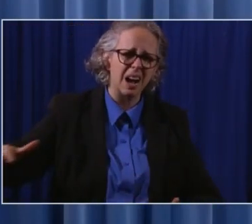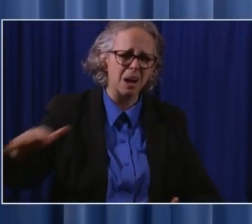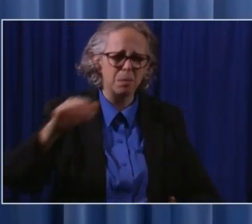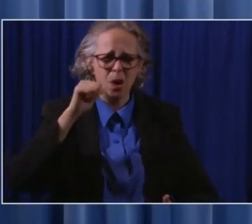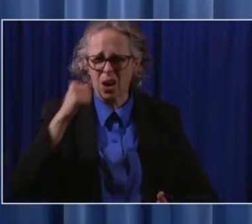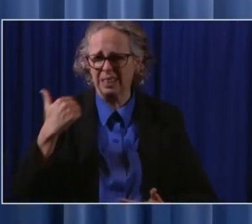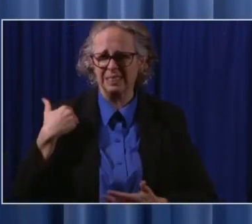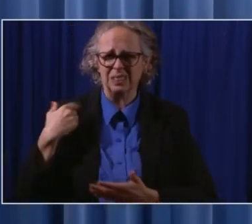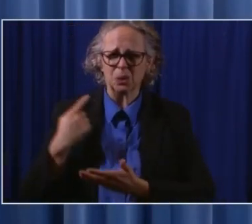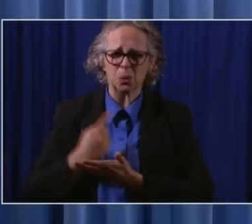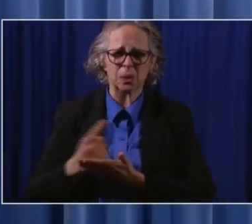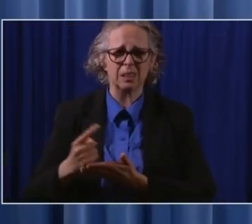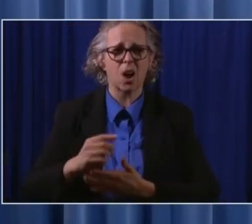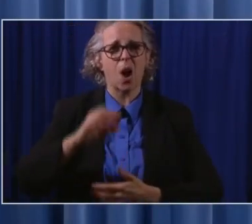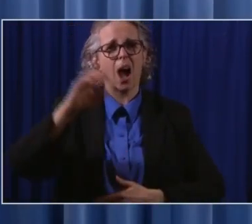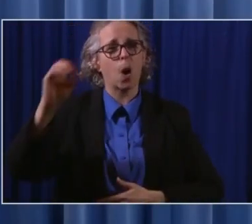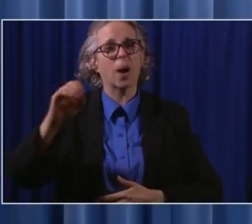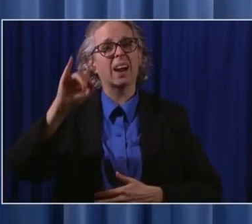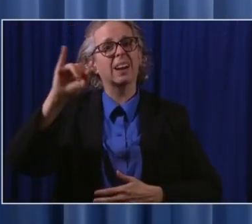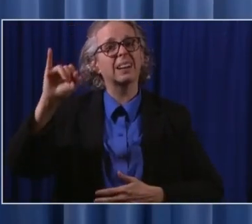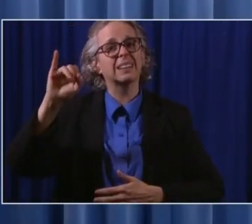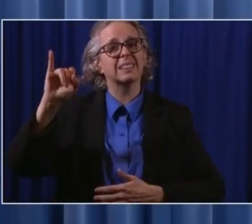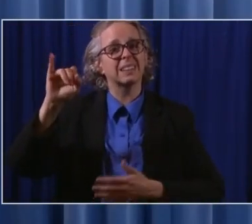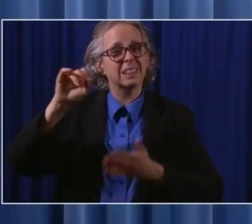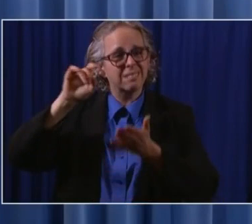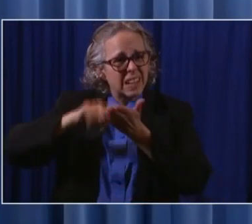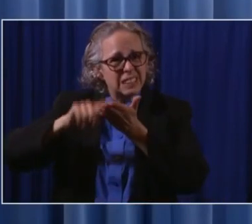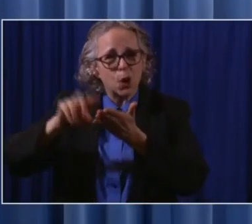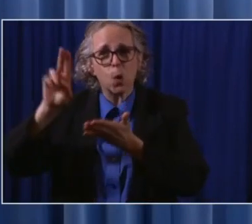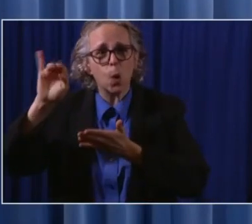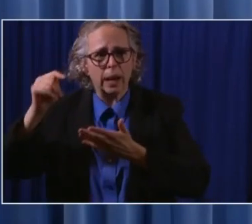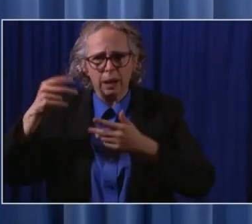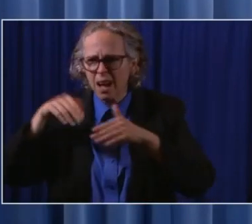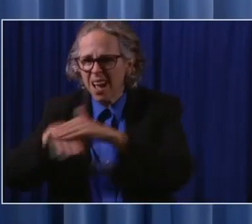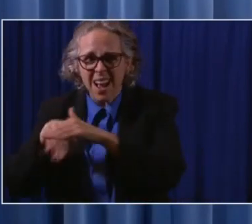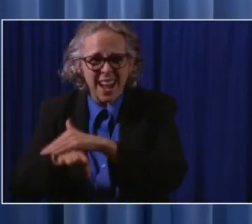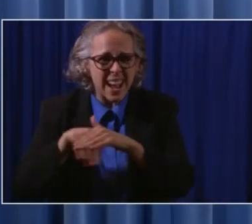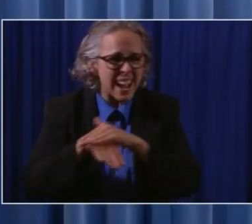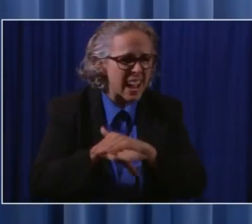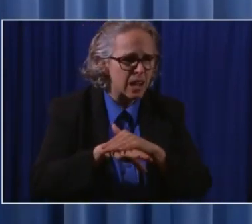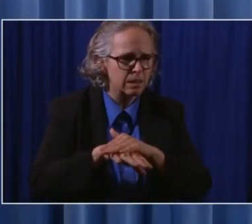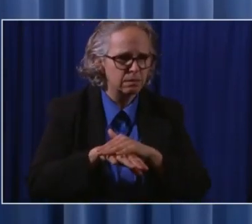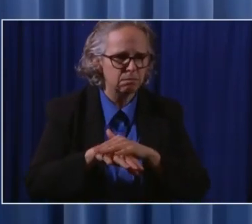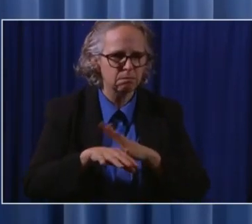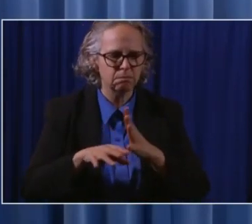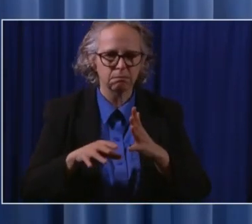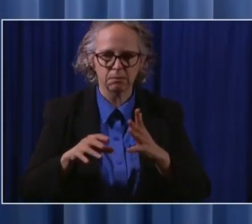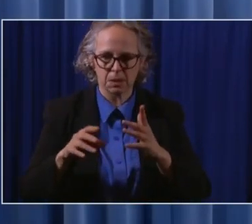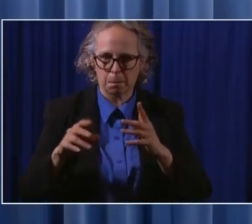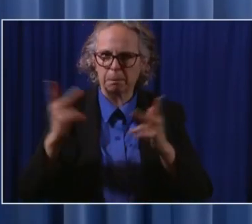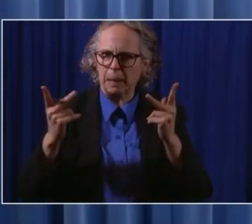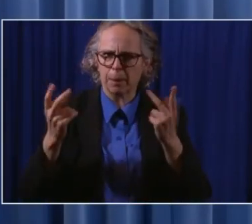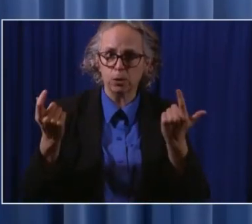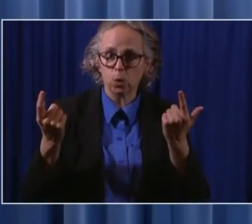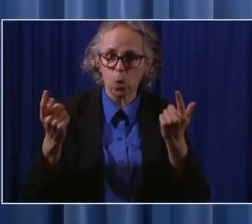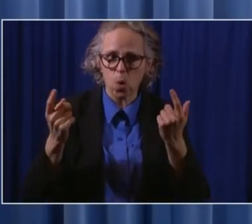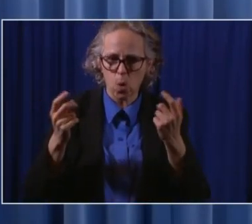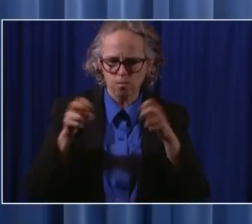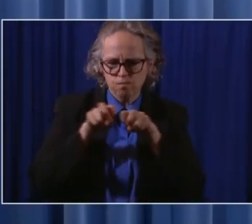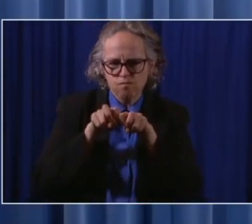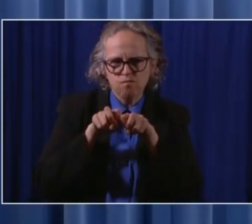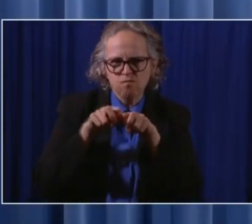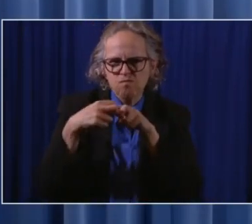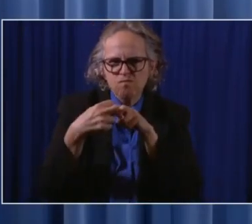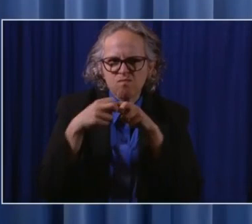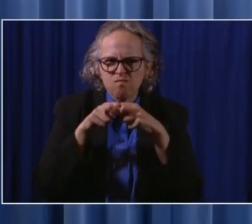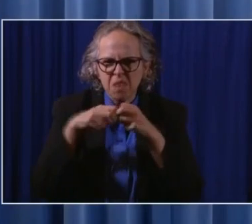distancing safety measures were in place. The patrons were packed on outside patio, and a dance floor was full of